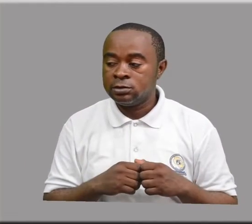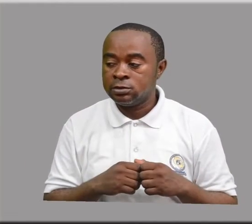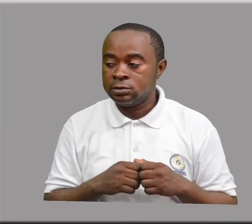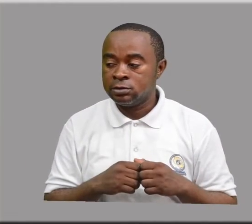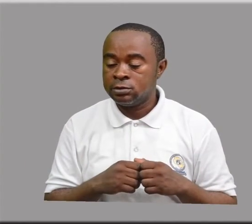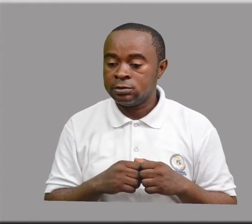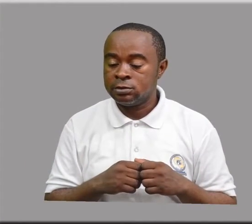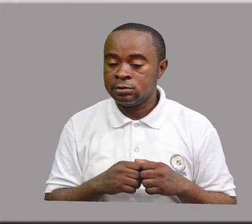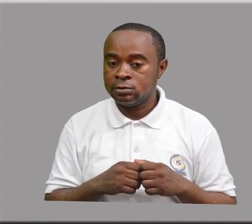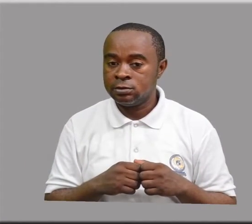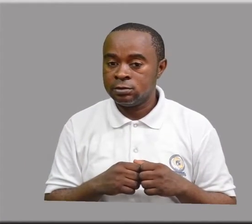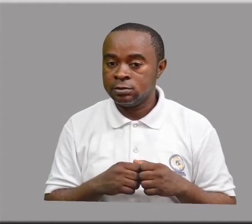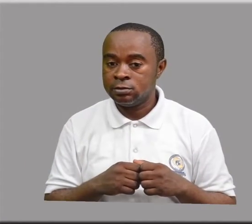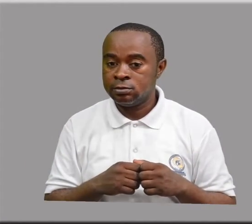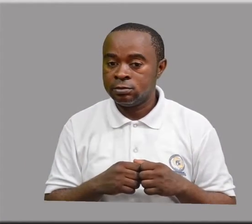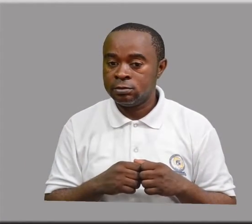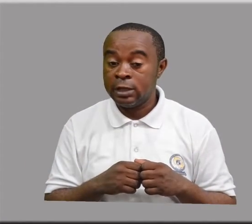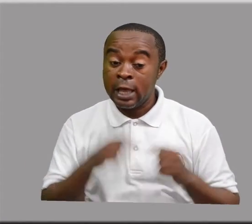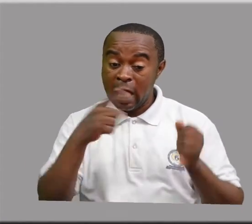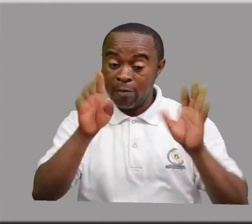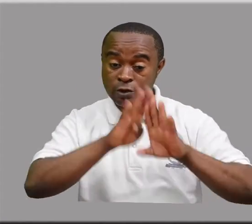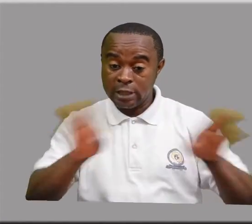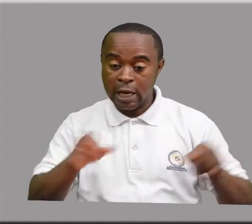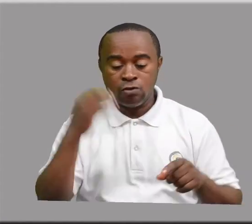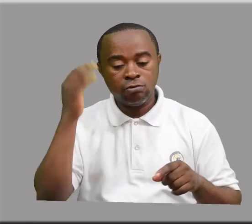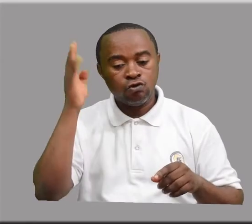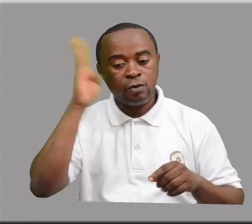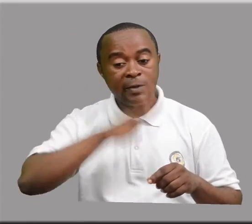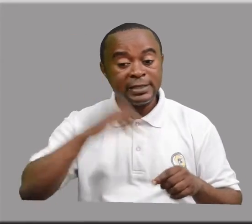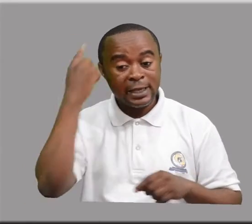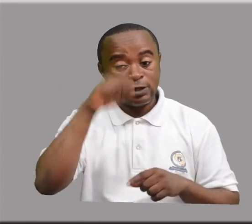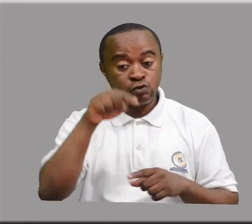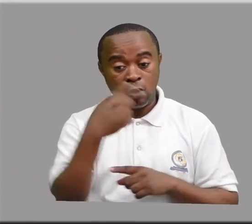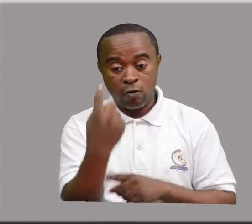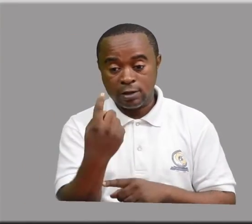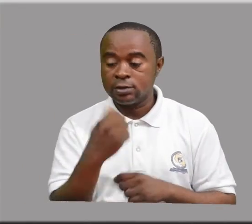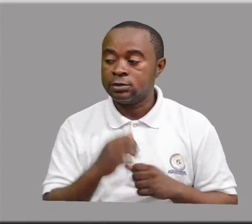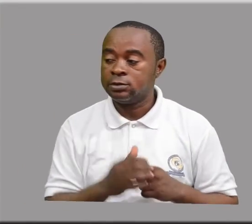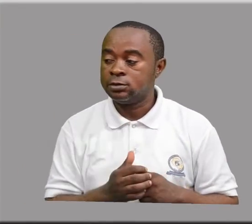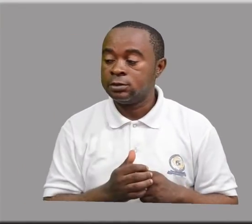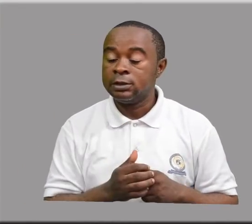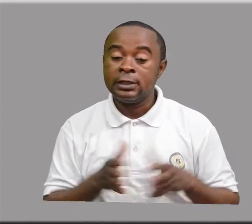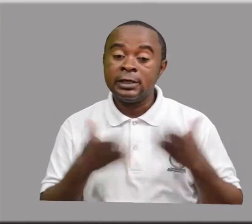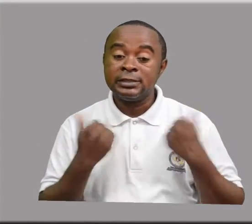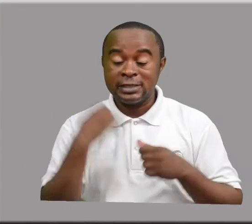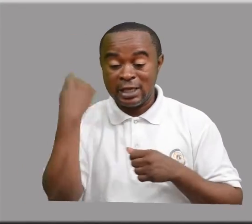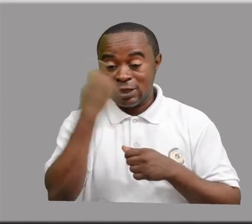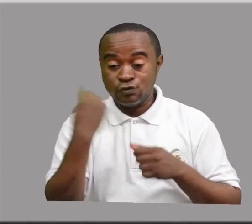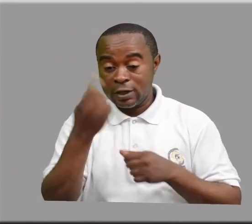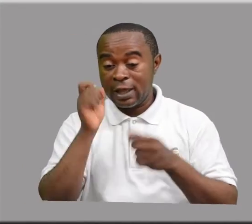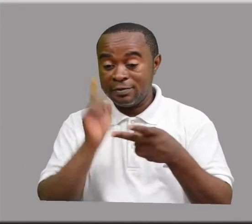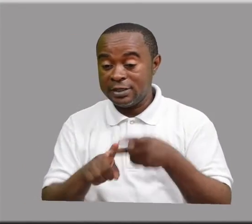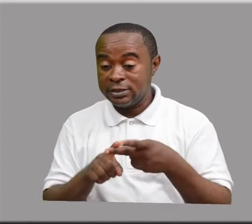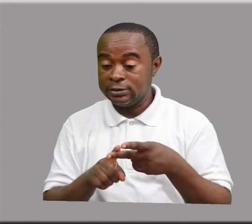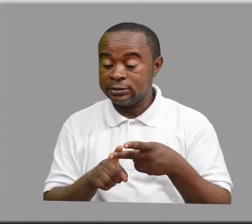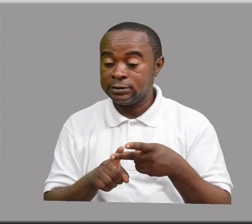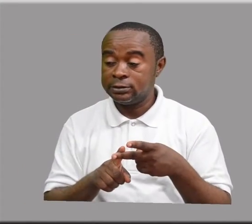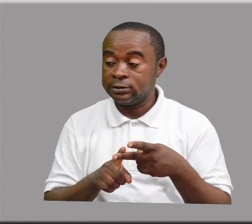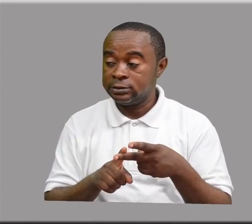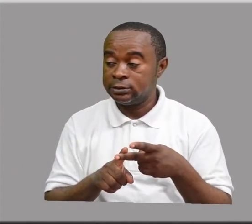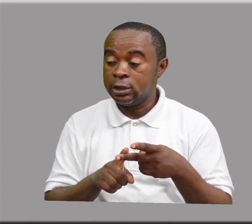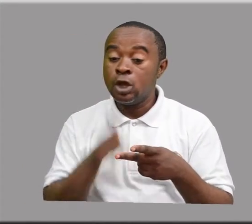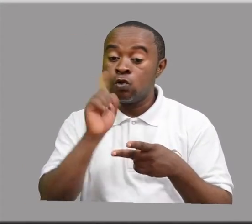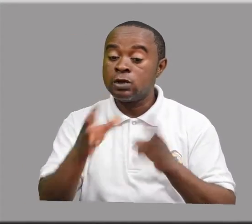After that, then you have your chapter 1 already. You continue with chapter 2. Chapter 2 here, you